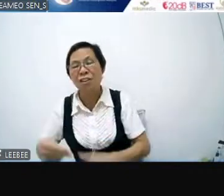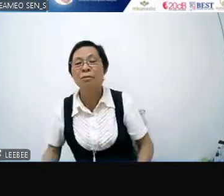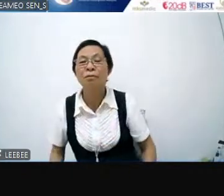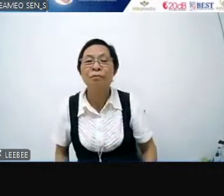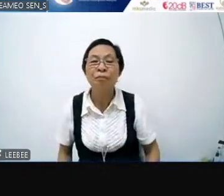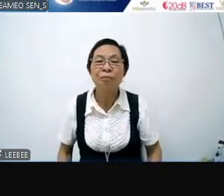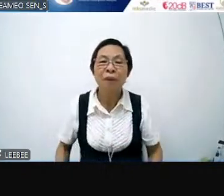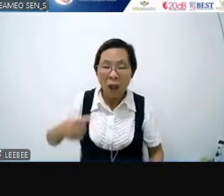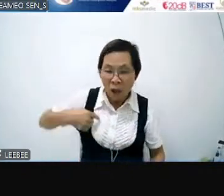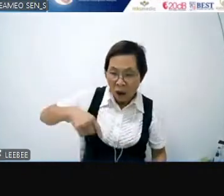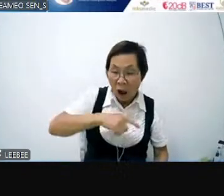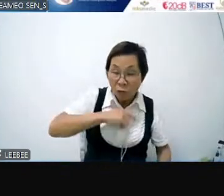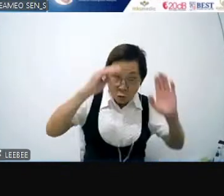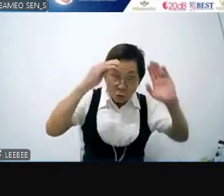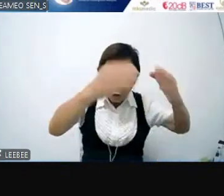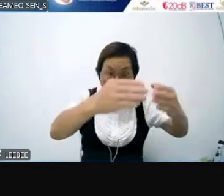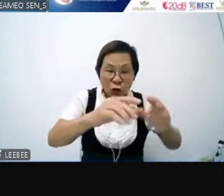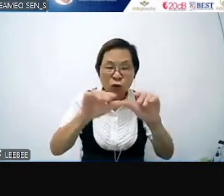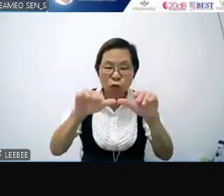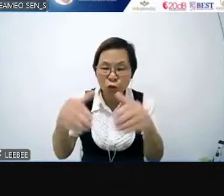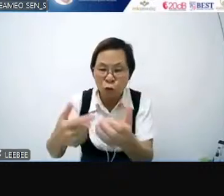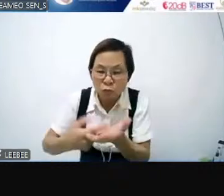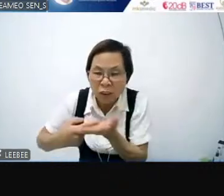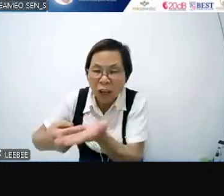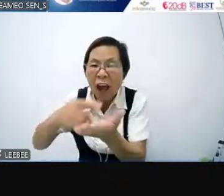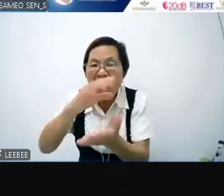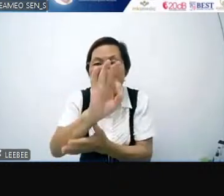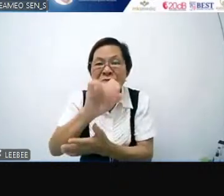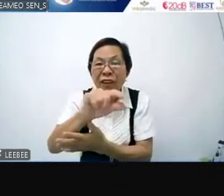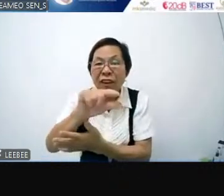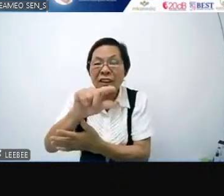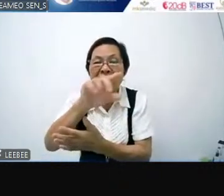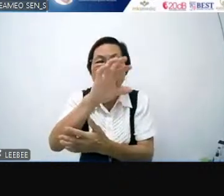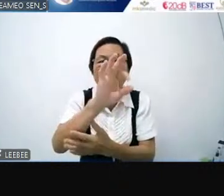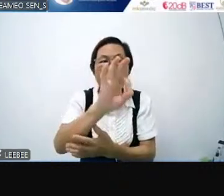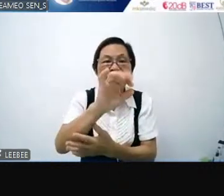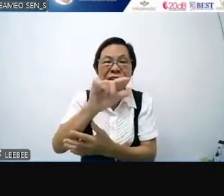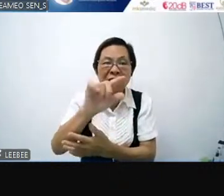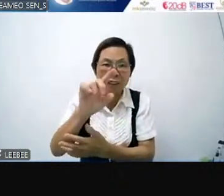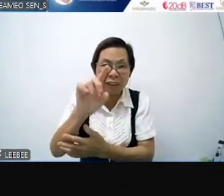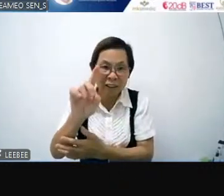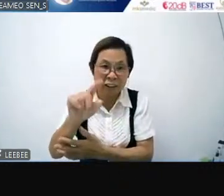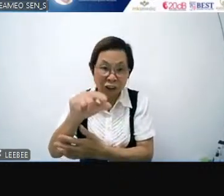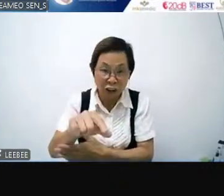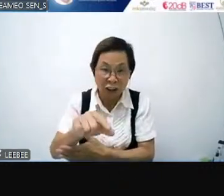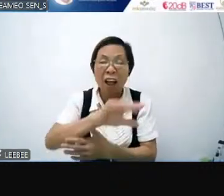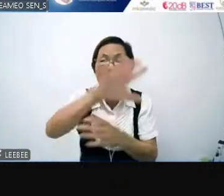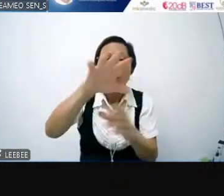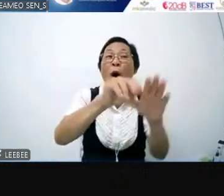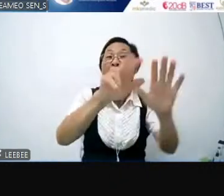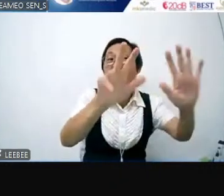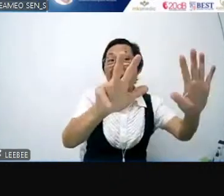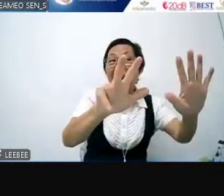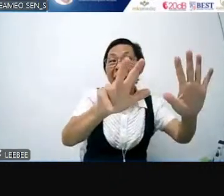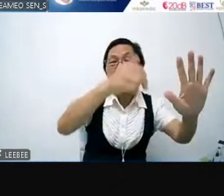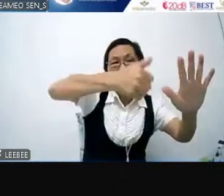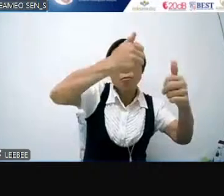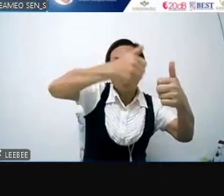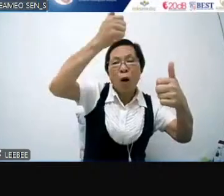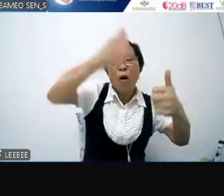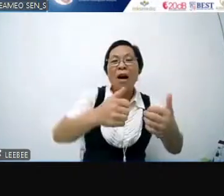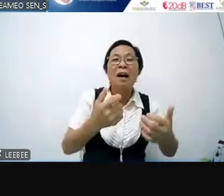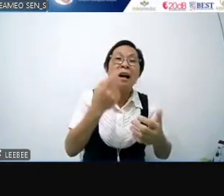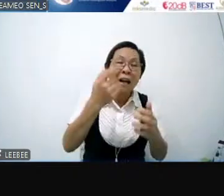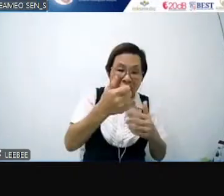Our focus group discussions, FGD, reveal 8 key elements, including assistive technology,